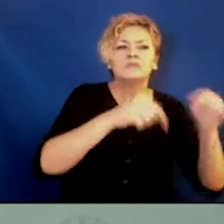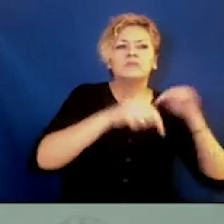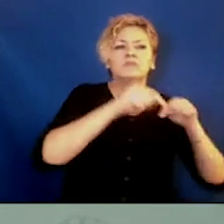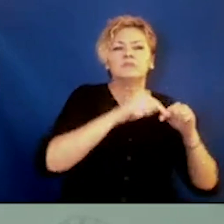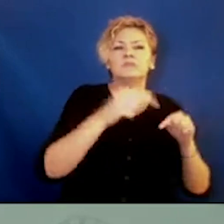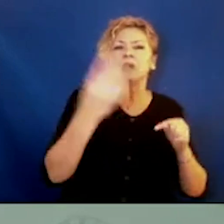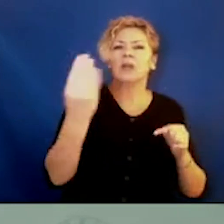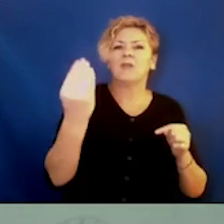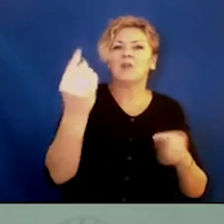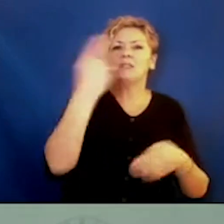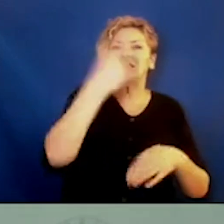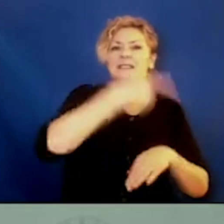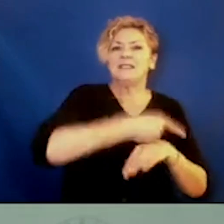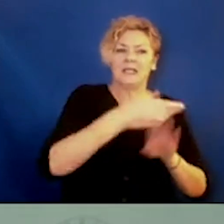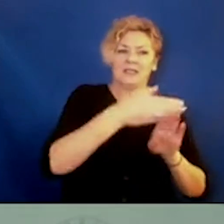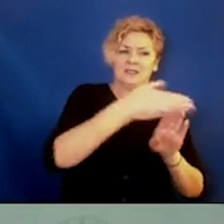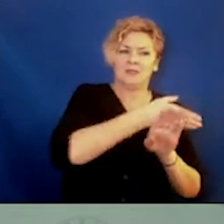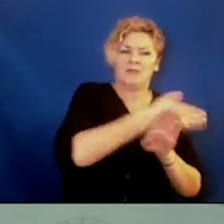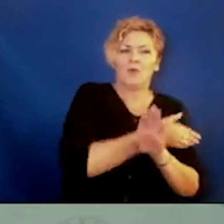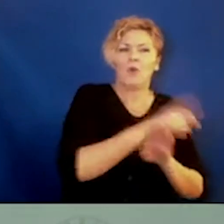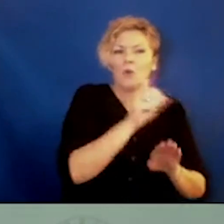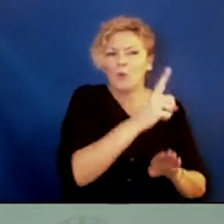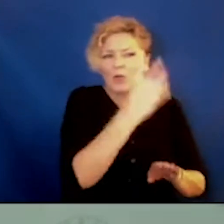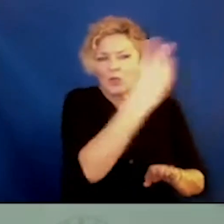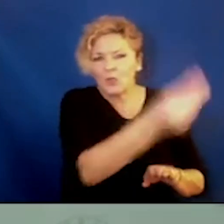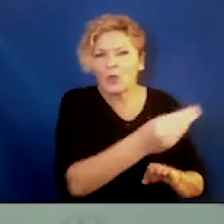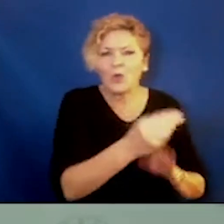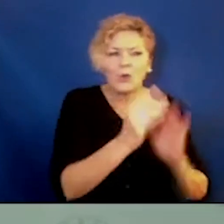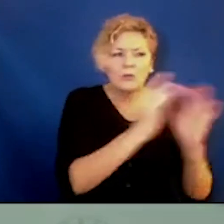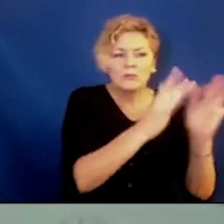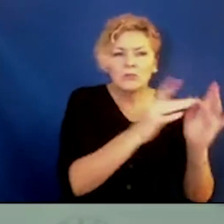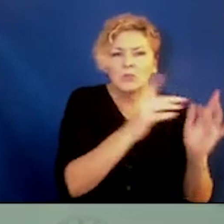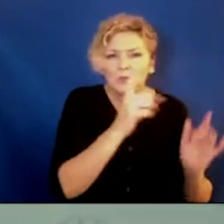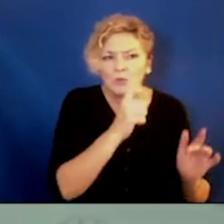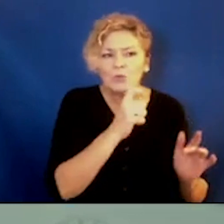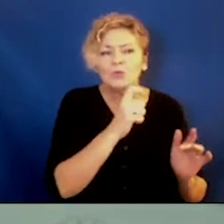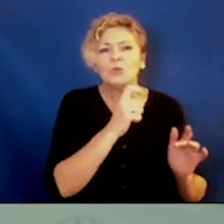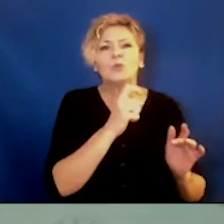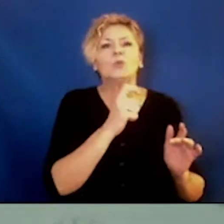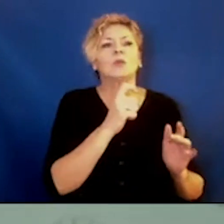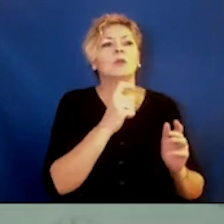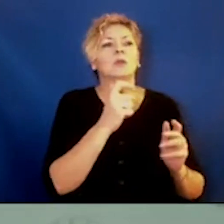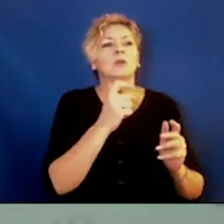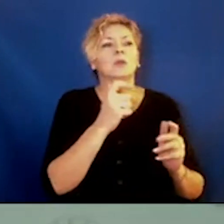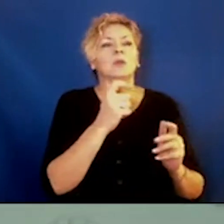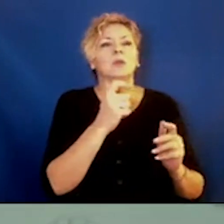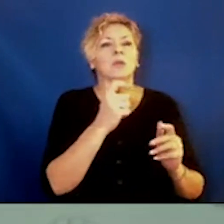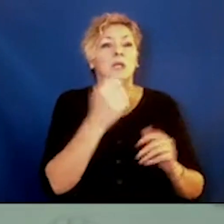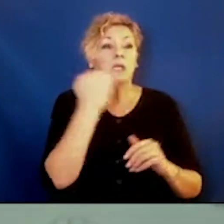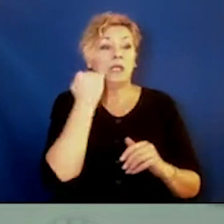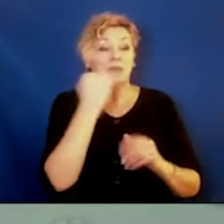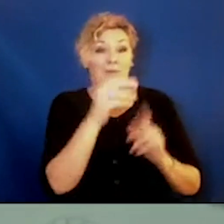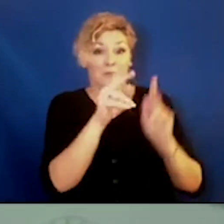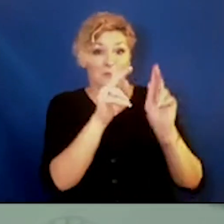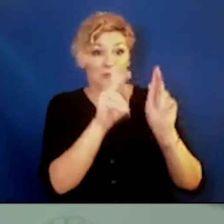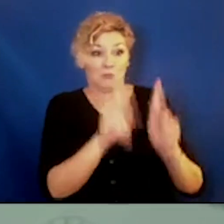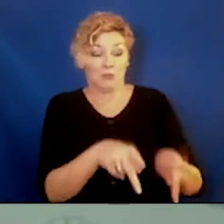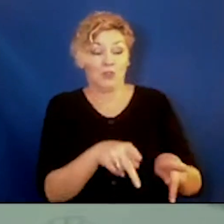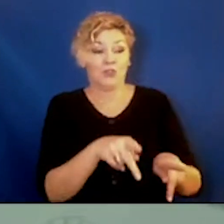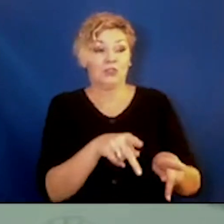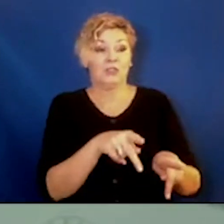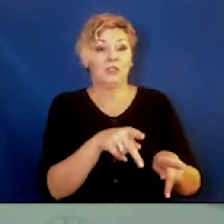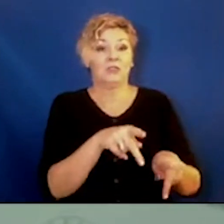and it's actually a common question, and there are very good safety protocols on